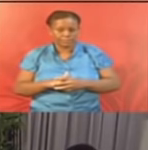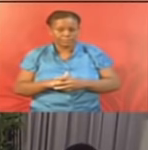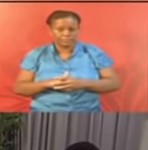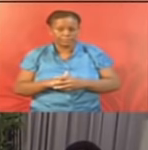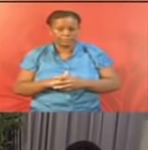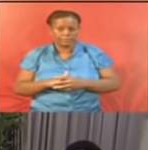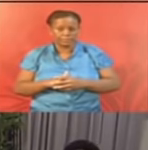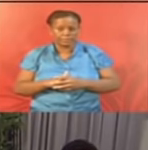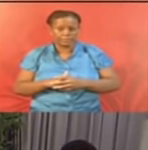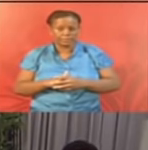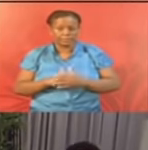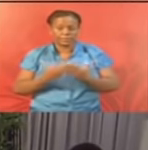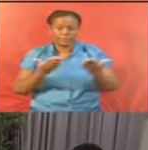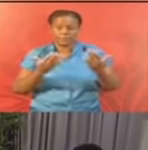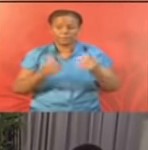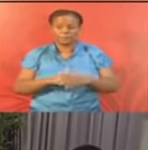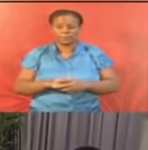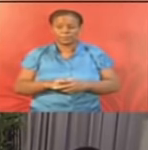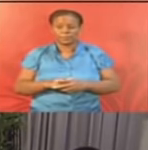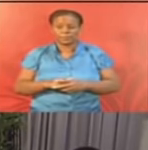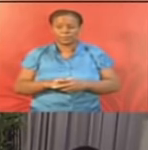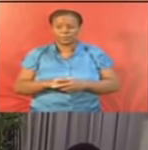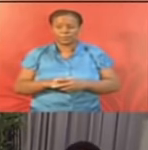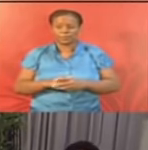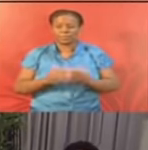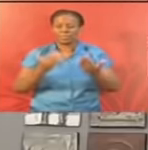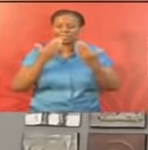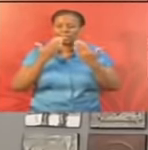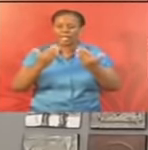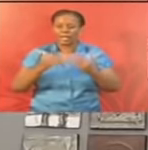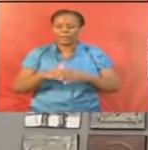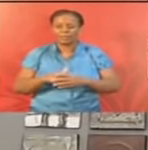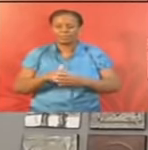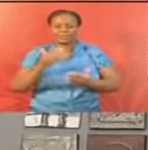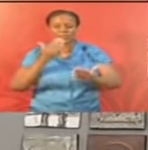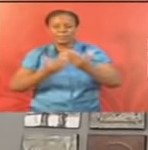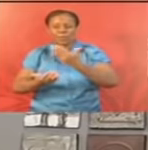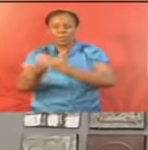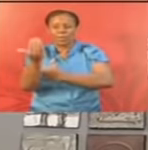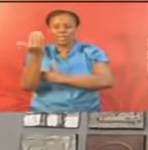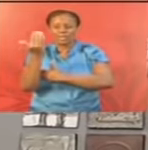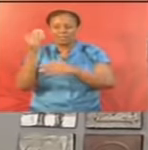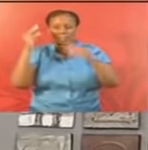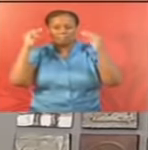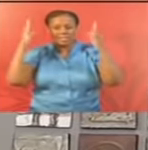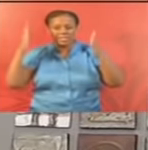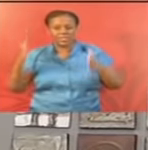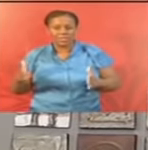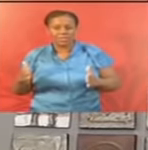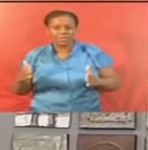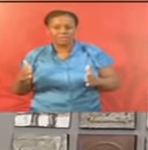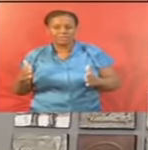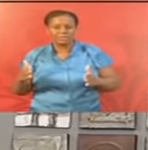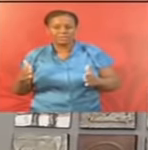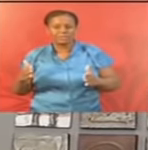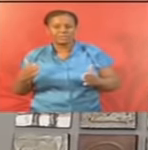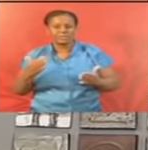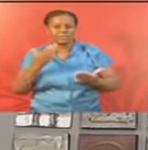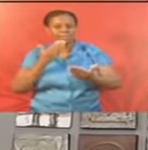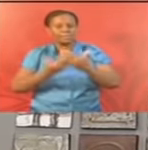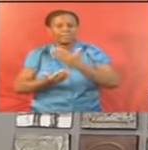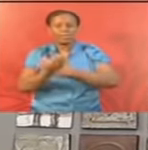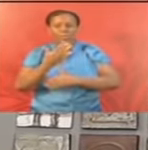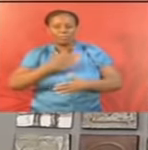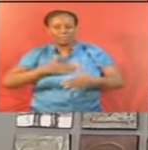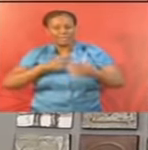Thank you, Ms. Alcantara. Good morning to the Honourable Minister, to my colleague, Ms. Sukhchand, Nurse Sukhchand. Good morning to the members